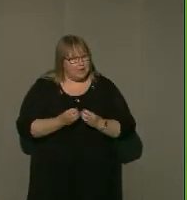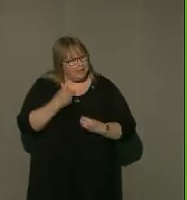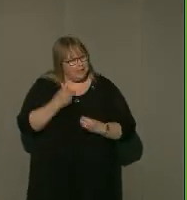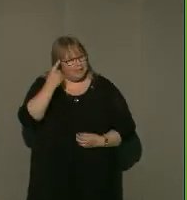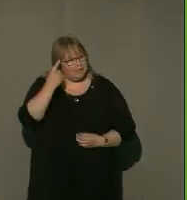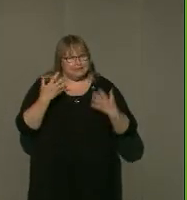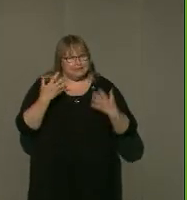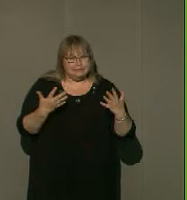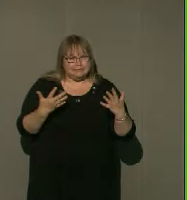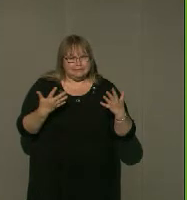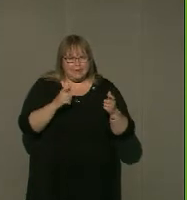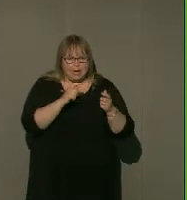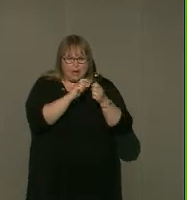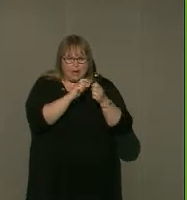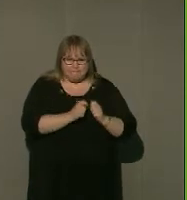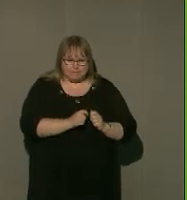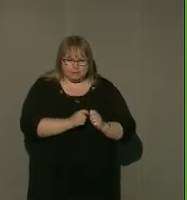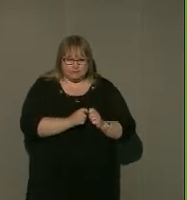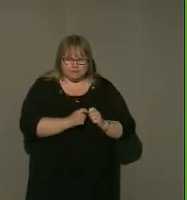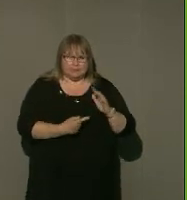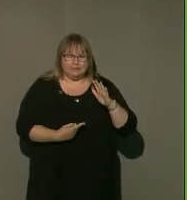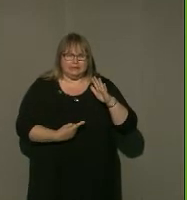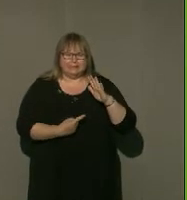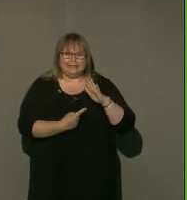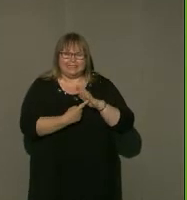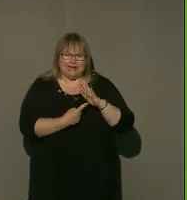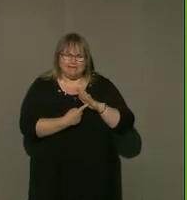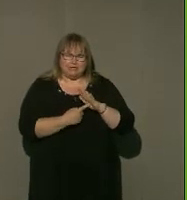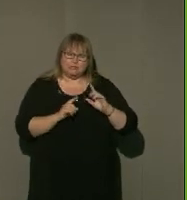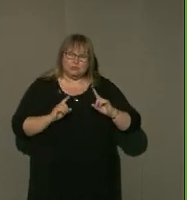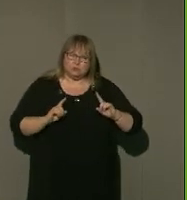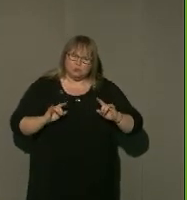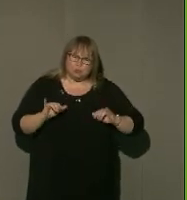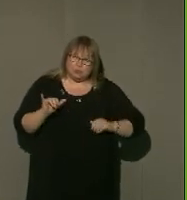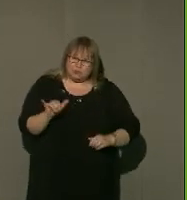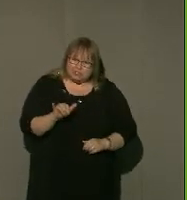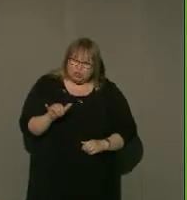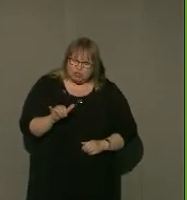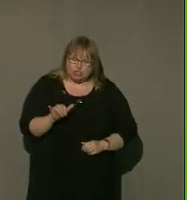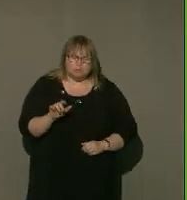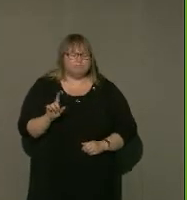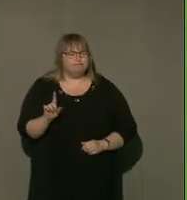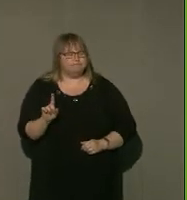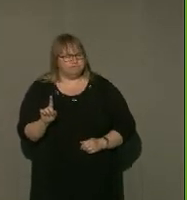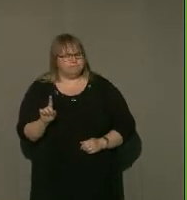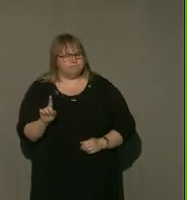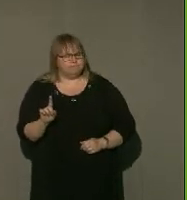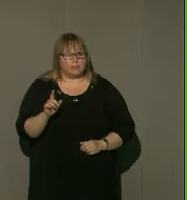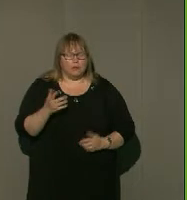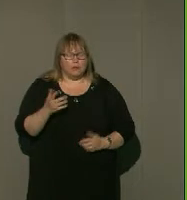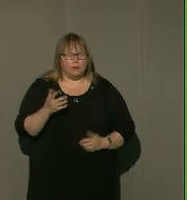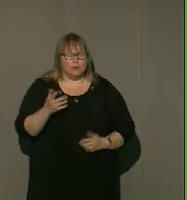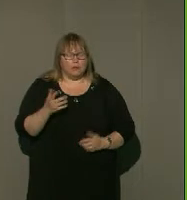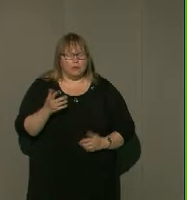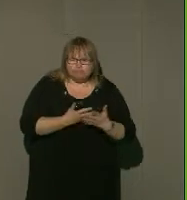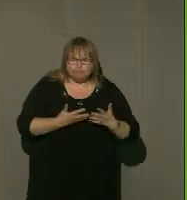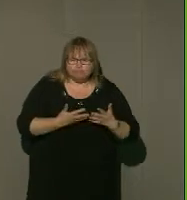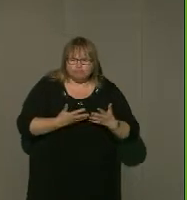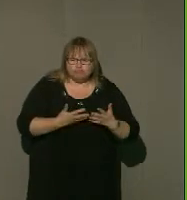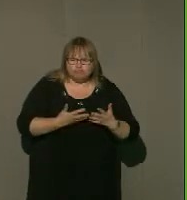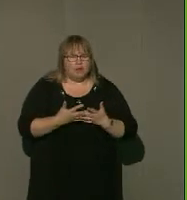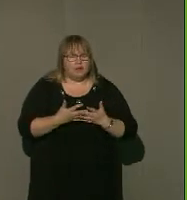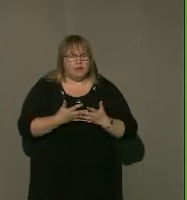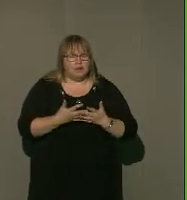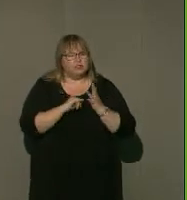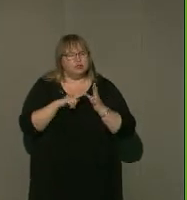of various significance. The most probably important ones that we've taken were where the Standing Orders